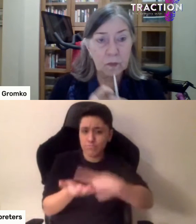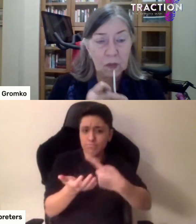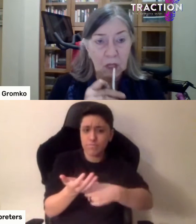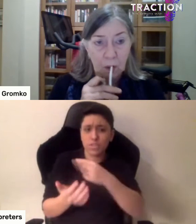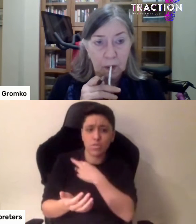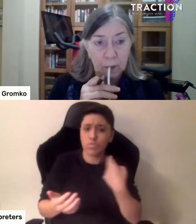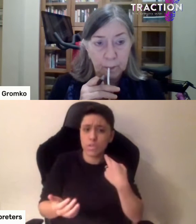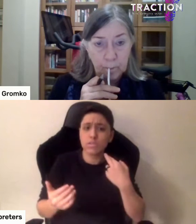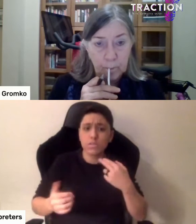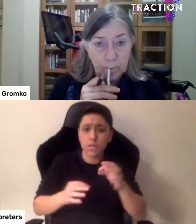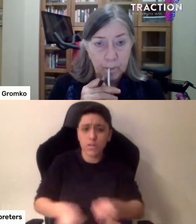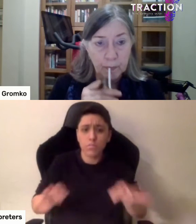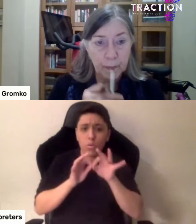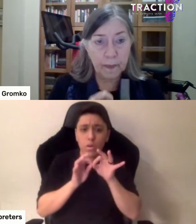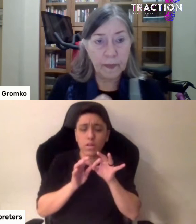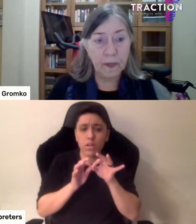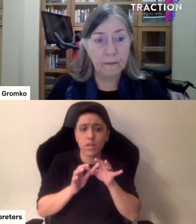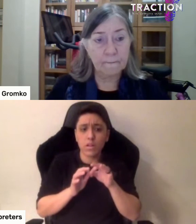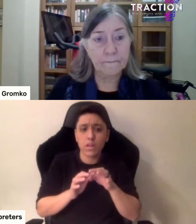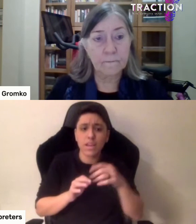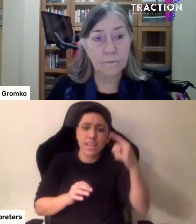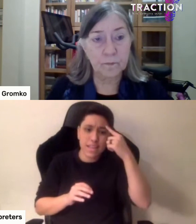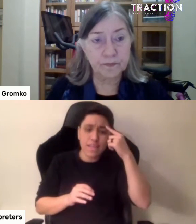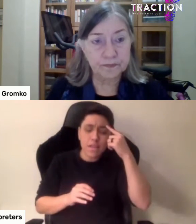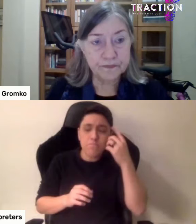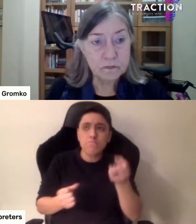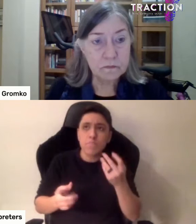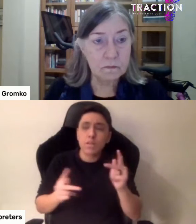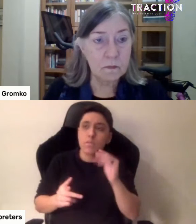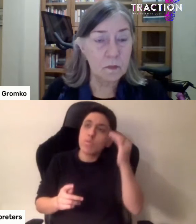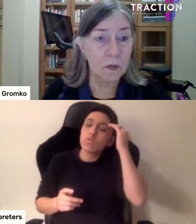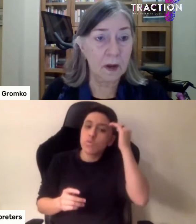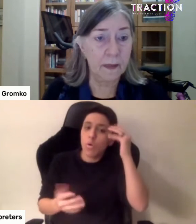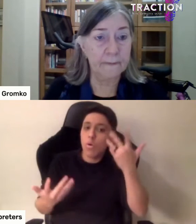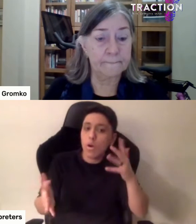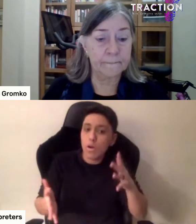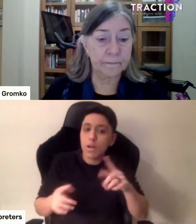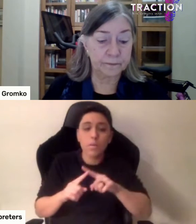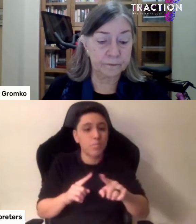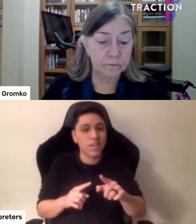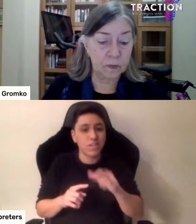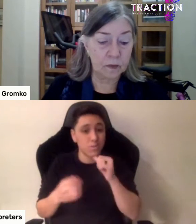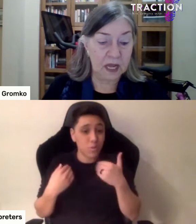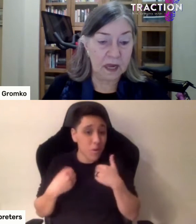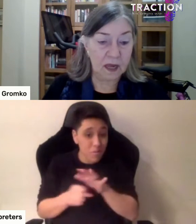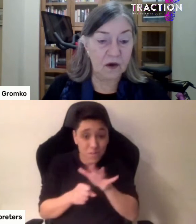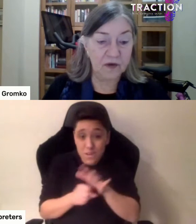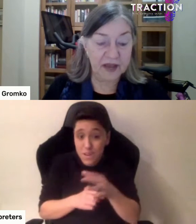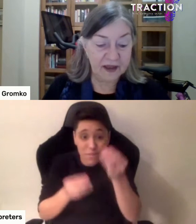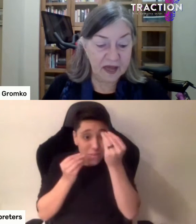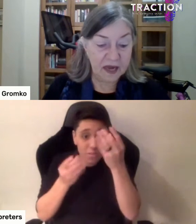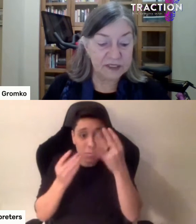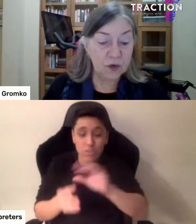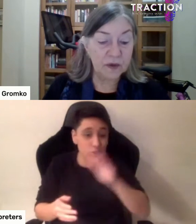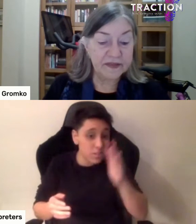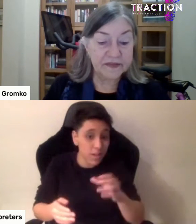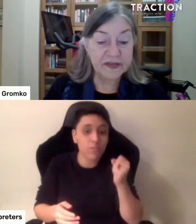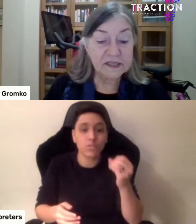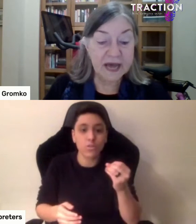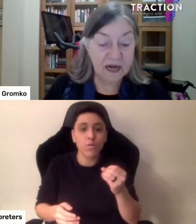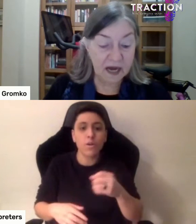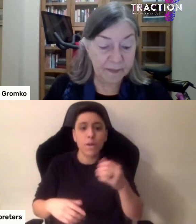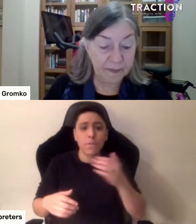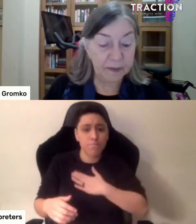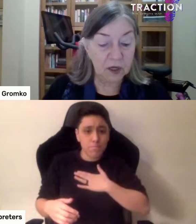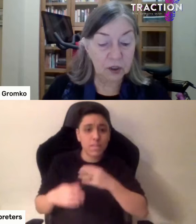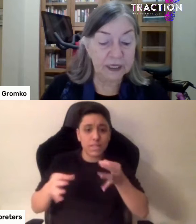people may be aware of them at this point, but there's never too much information around this kind of stuff. Okay, so the